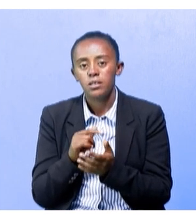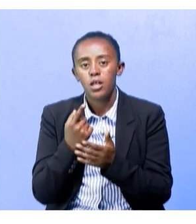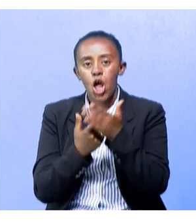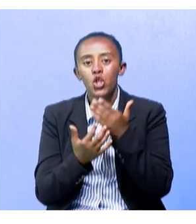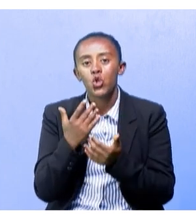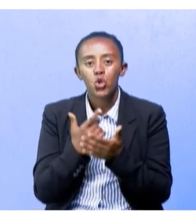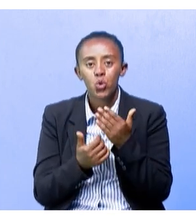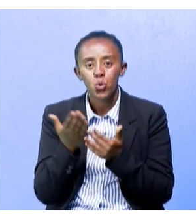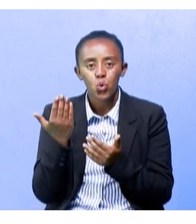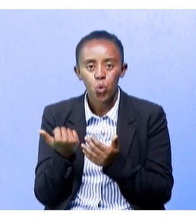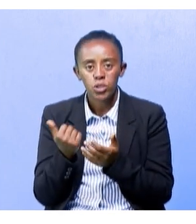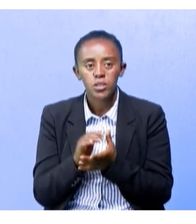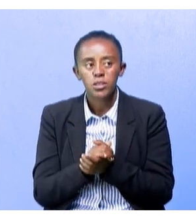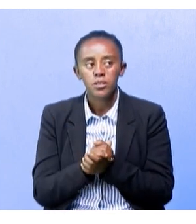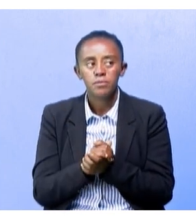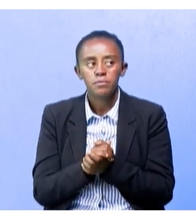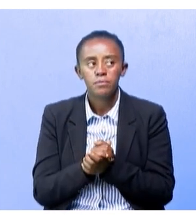talked